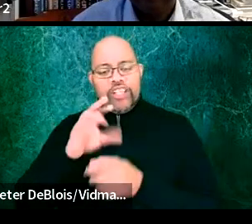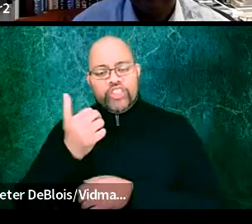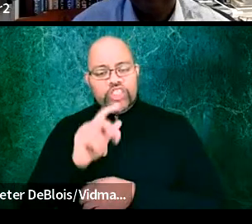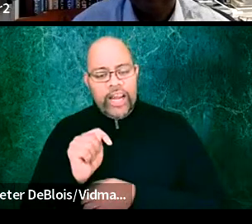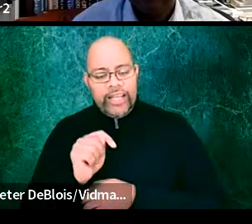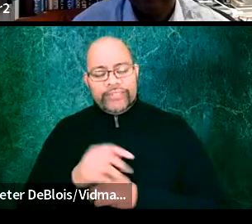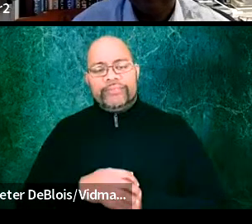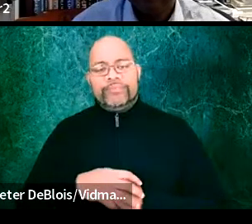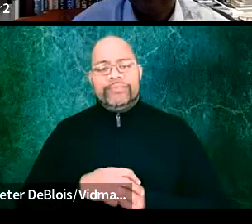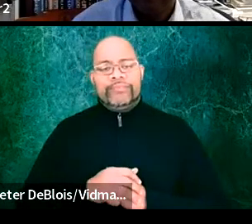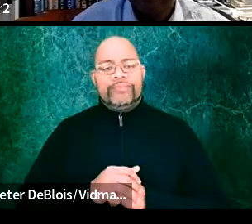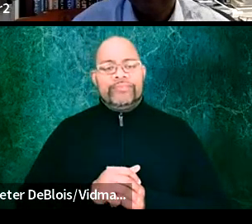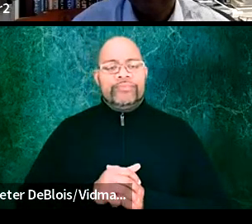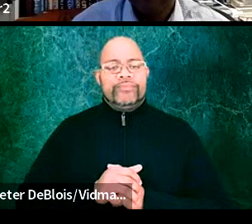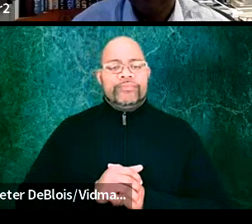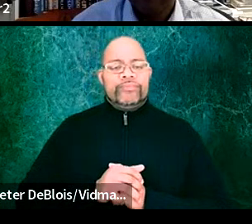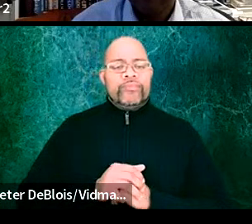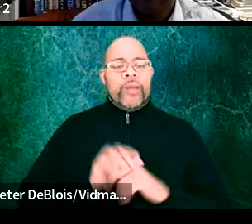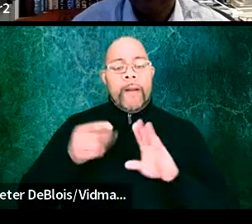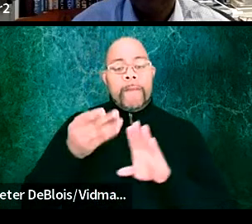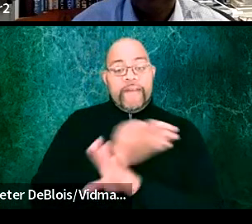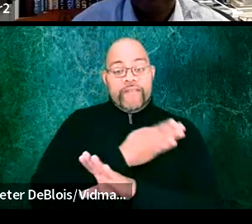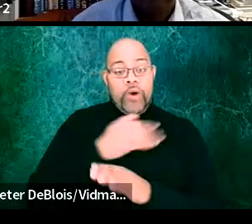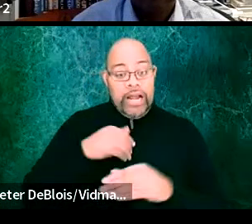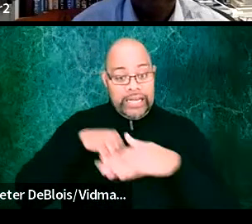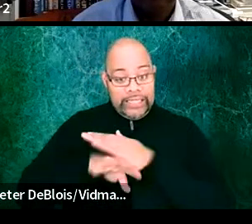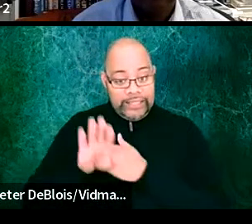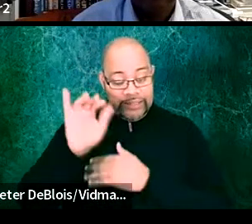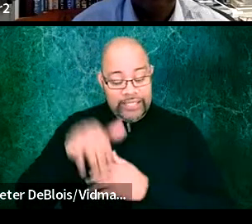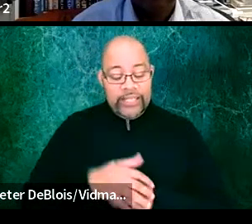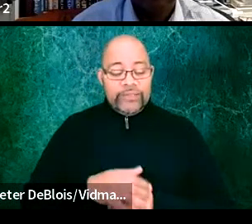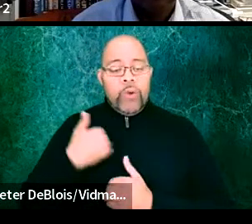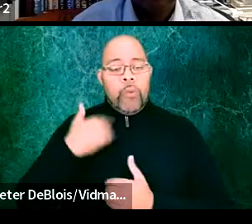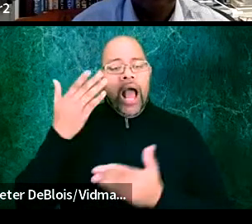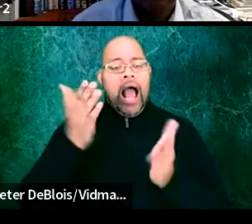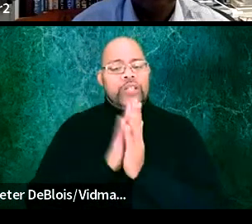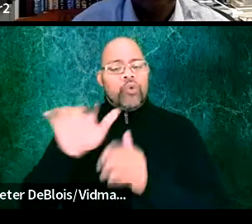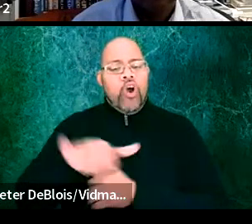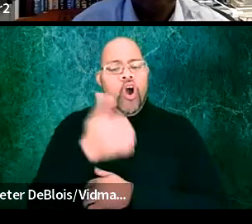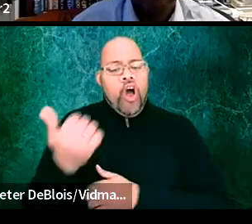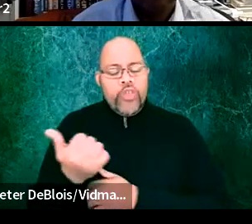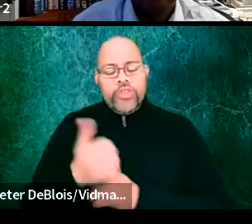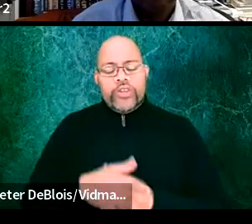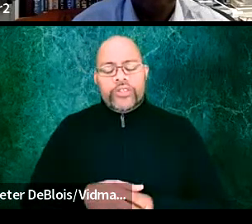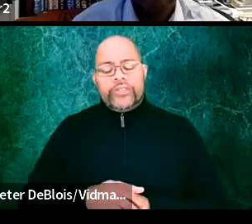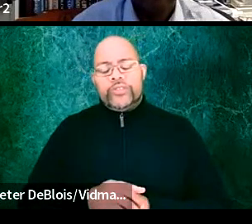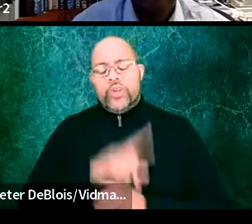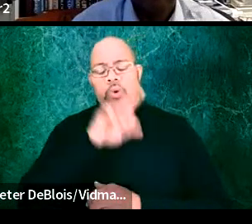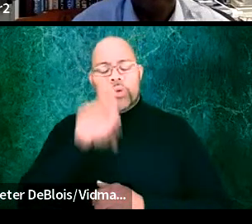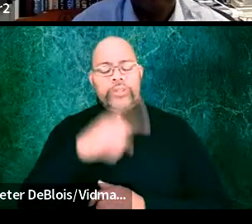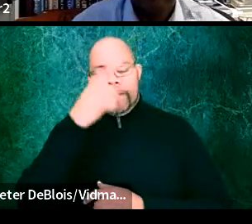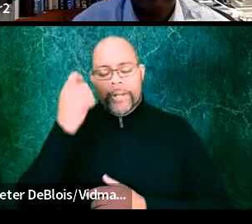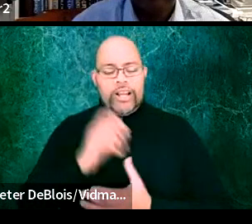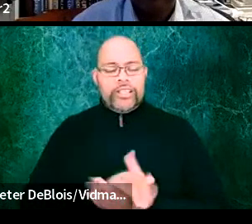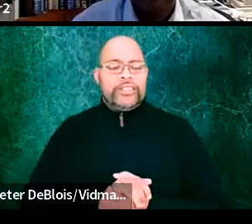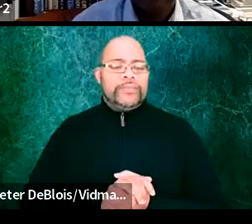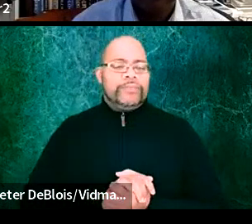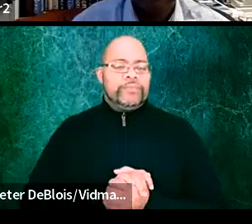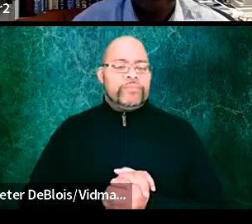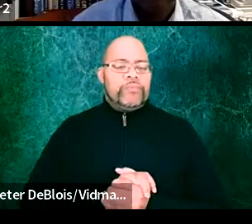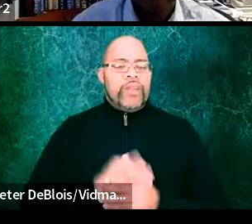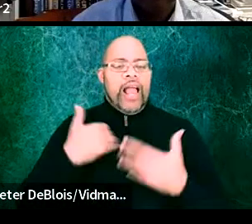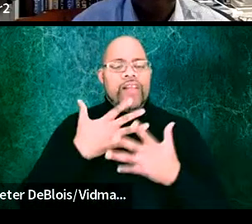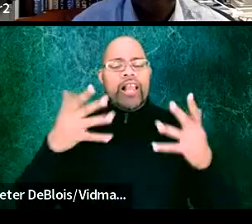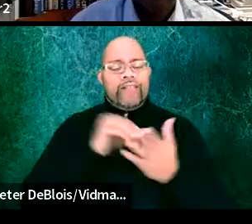chat. But before I go into that, I'll ask you another question, because there are a